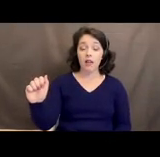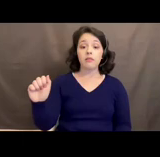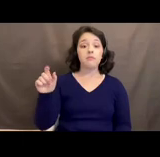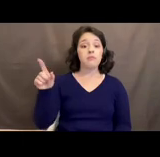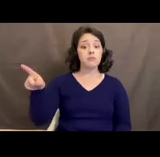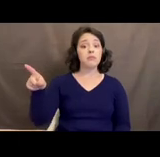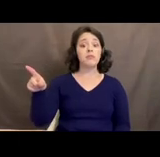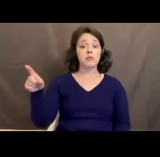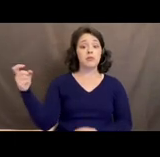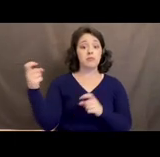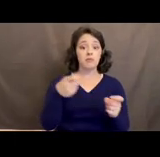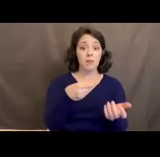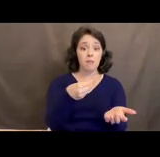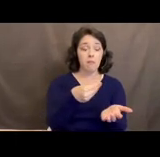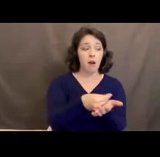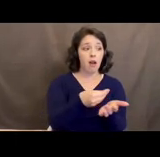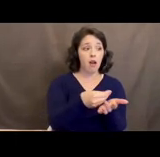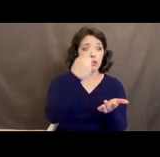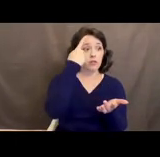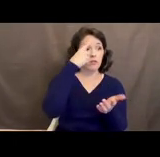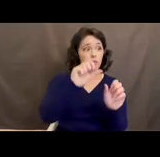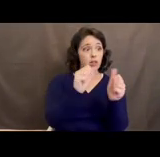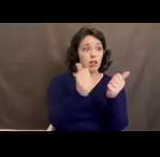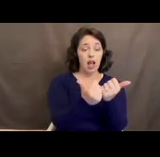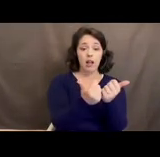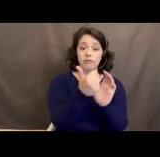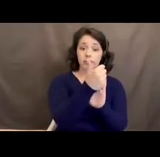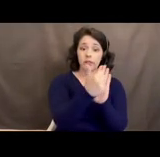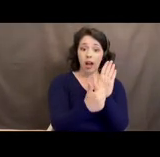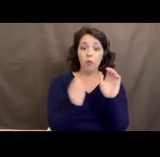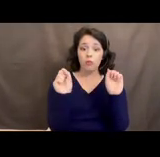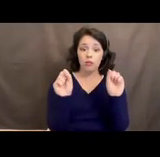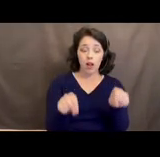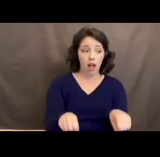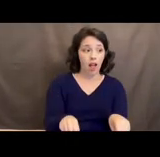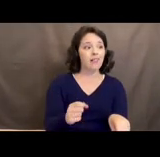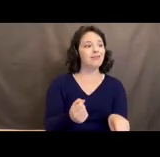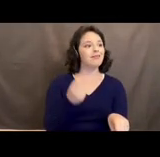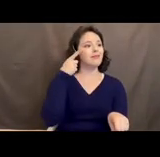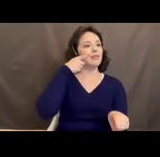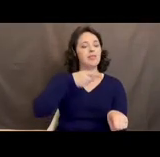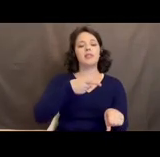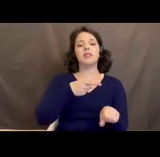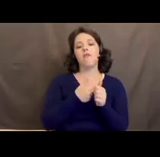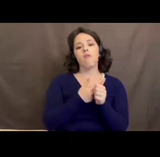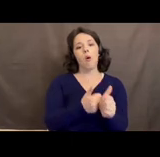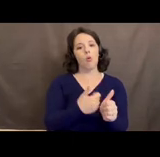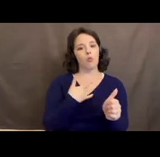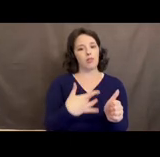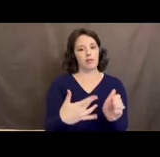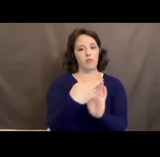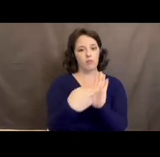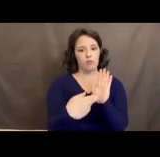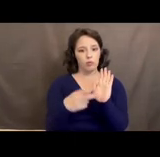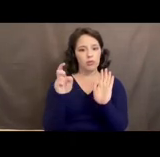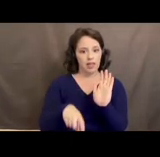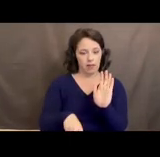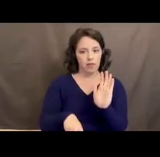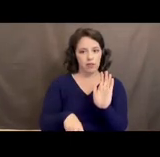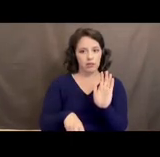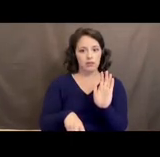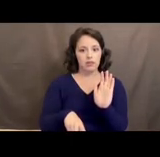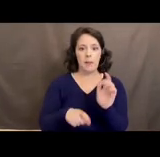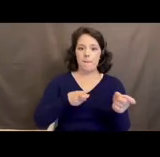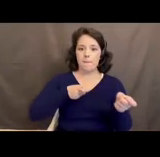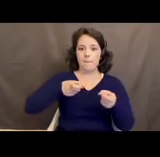account. RPs who choose this option do have to follow the general rules for payees and are required to